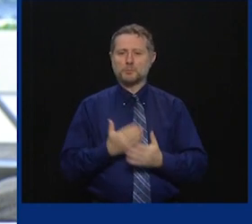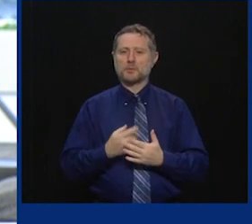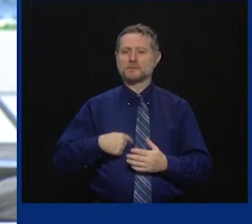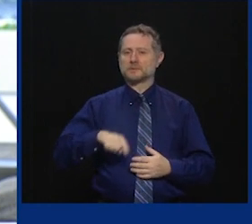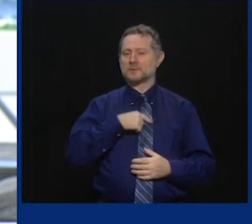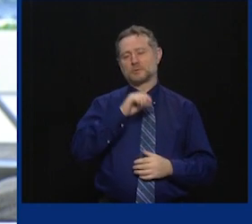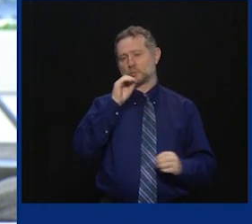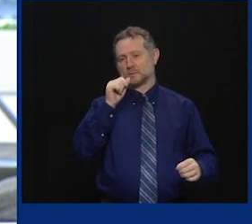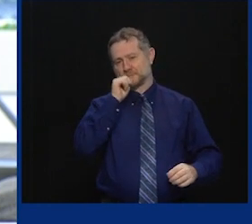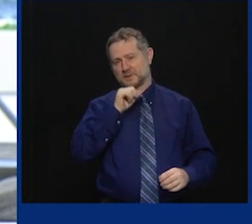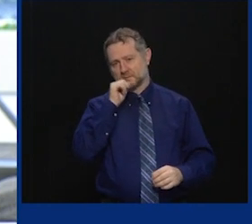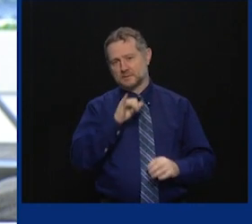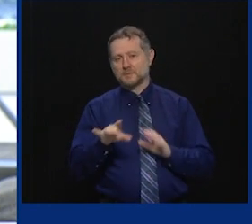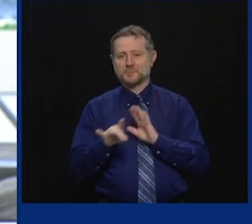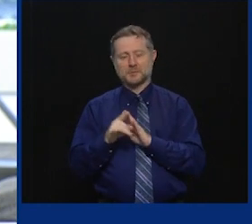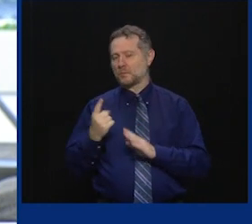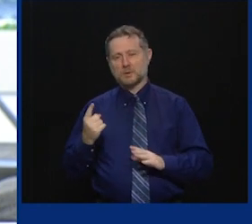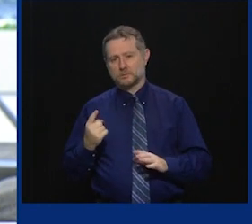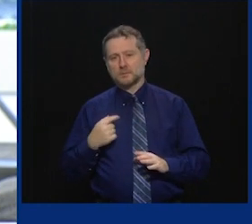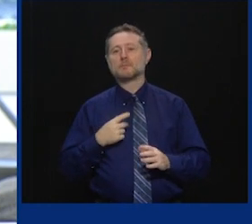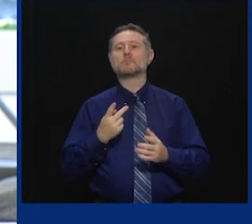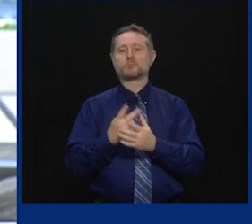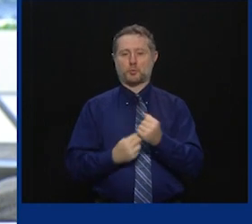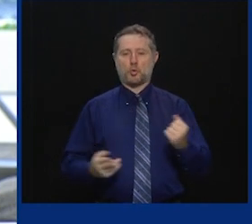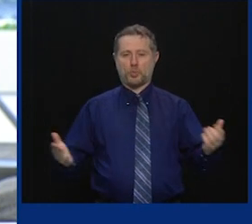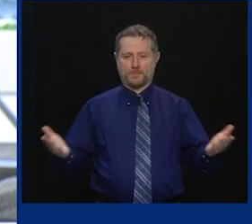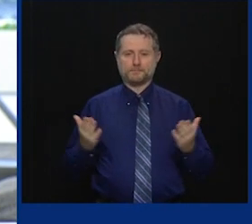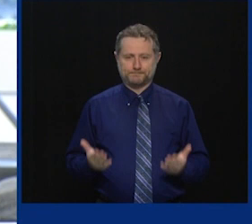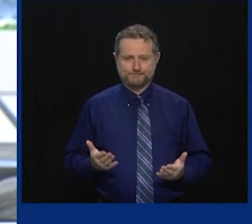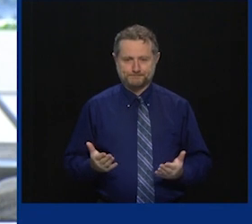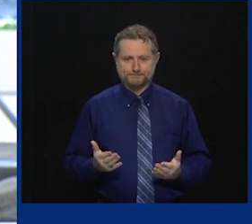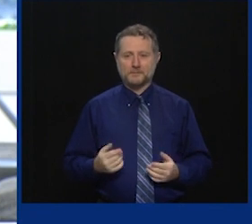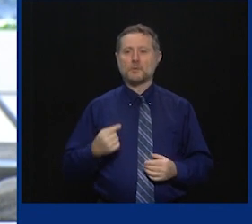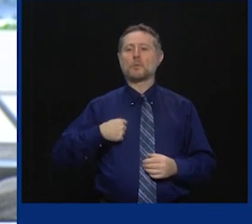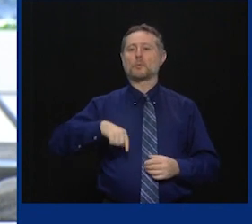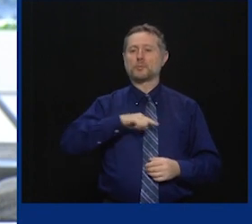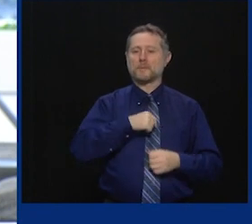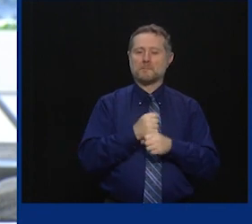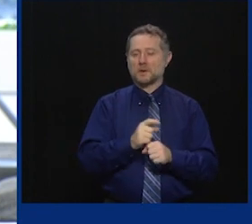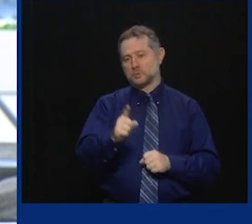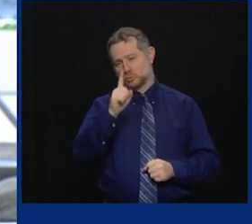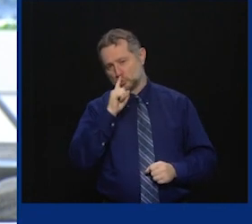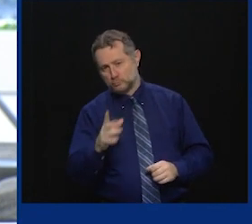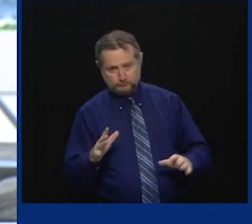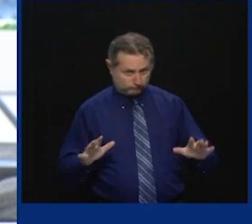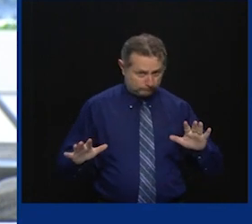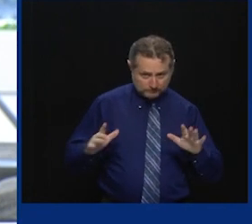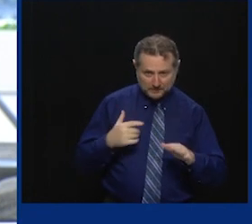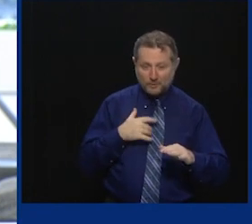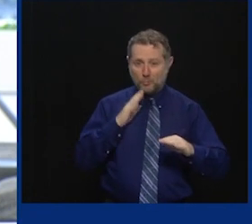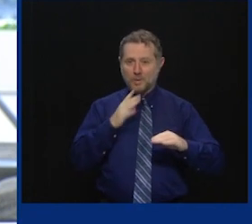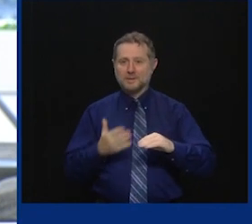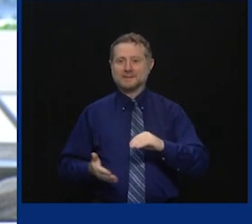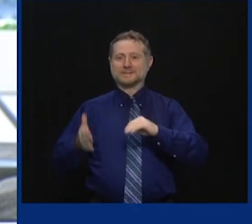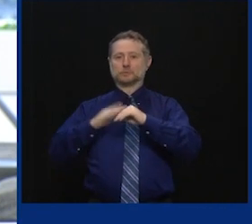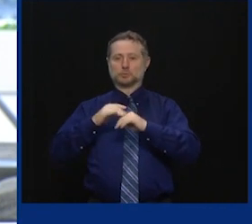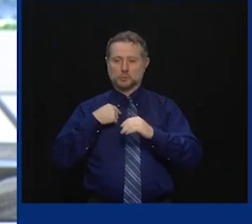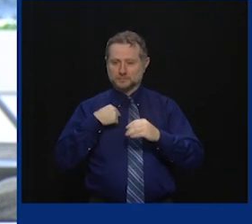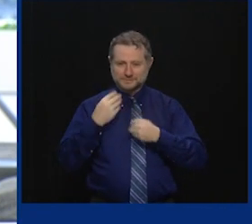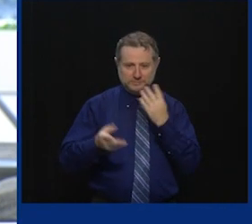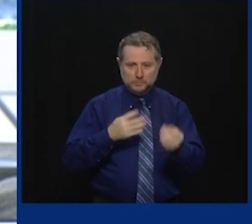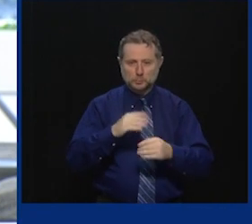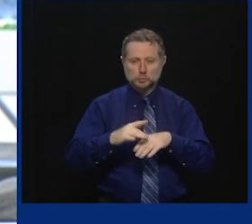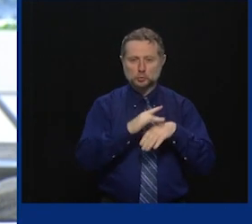Public Service Commission, I hope they will be, we'll be making sure that we are bolstering up our resources and changing the dynamic where